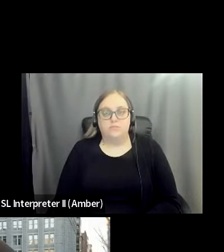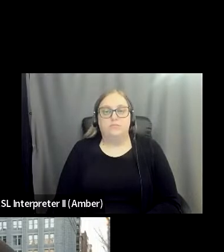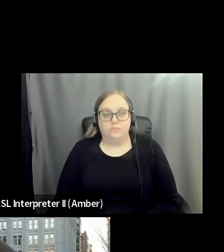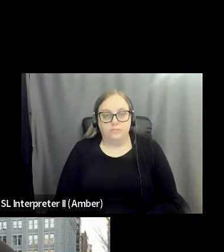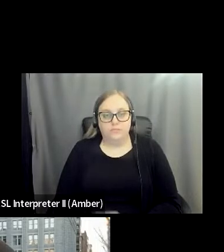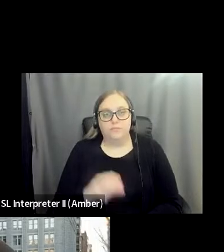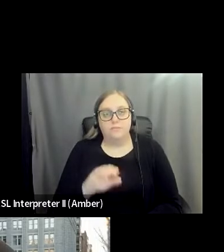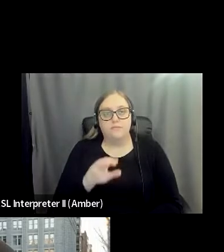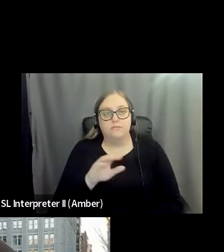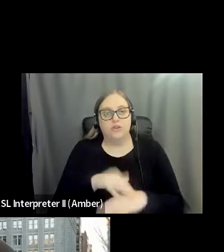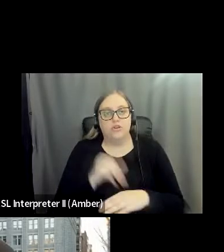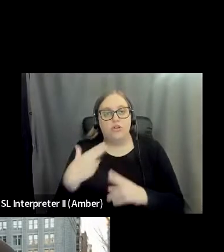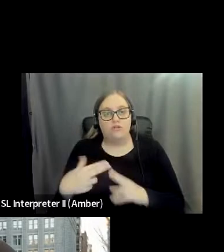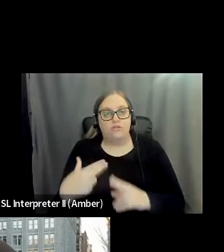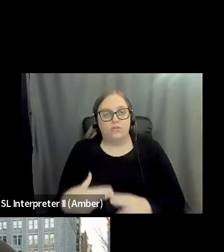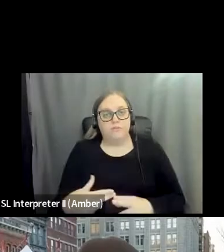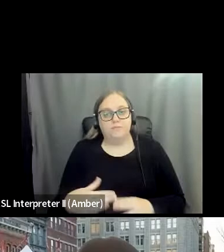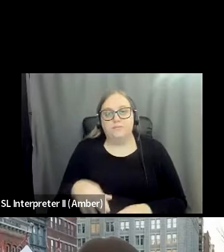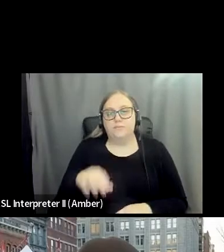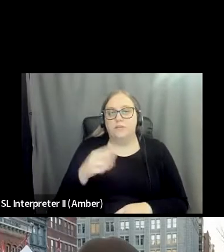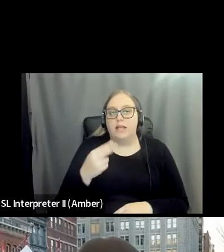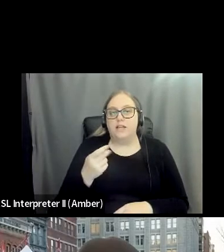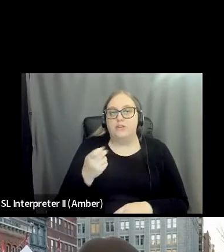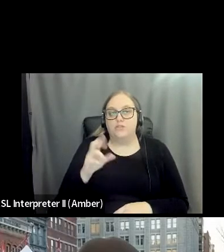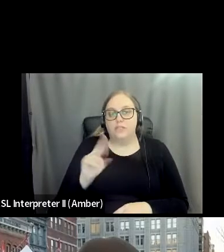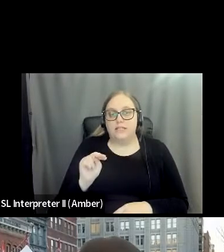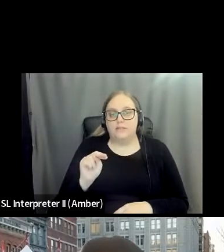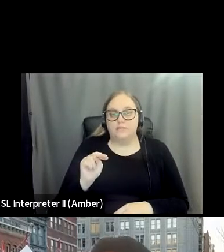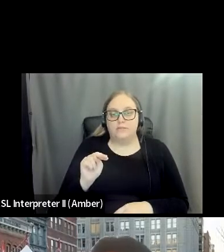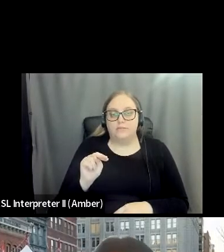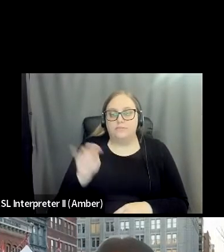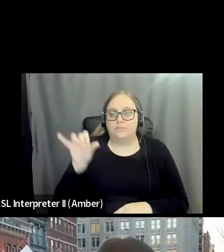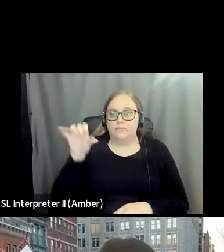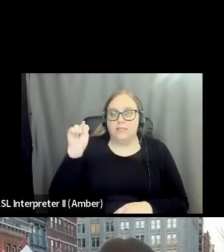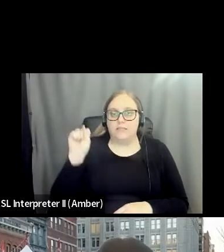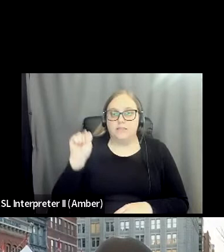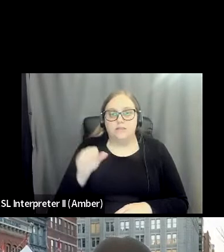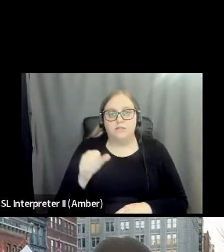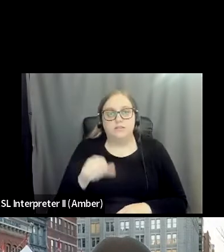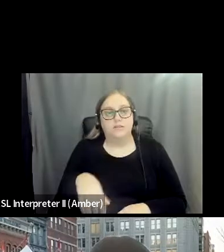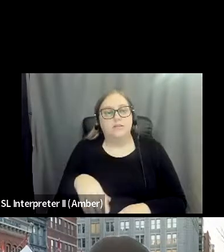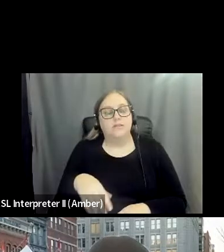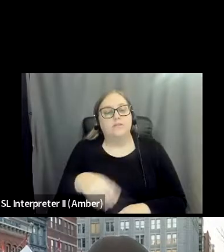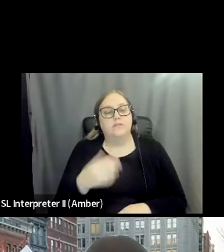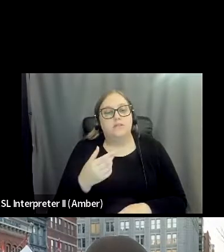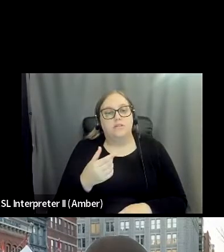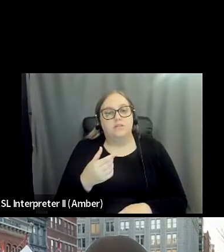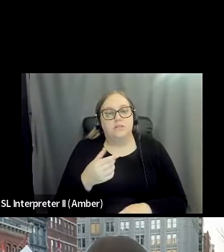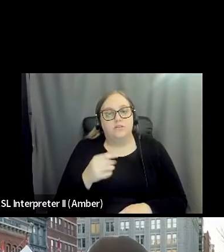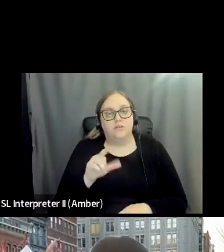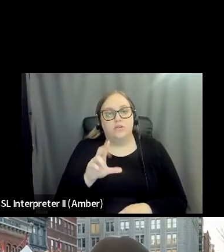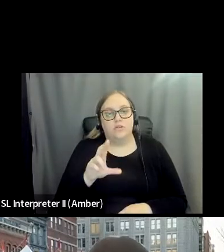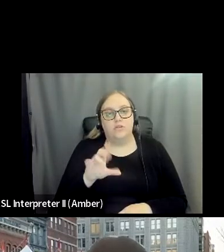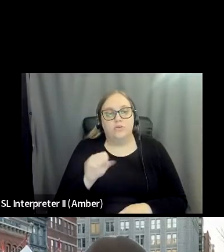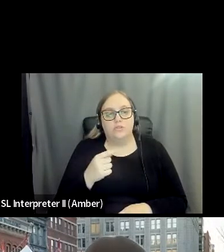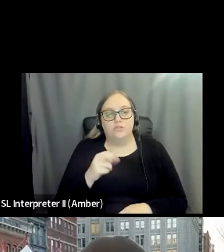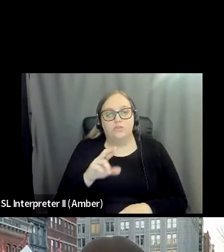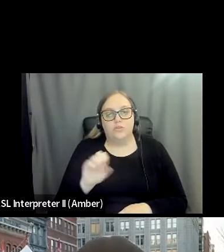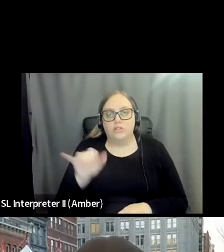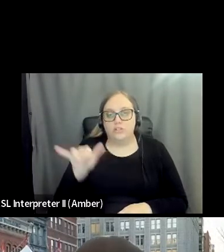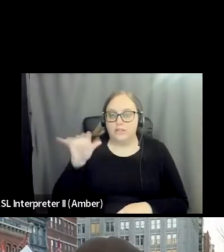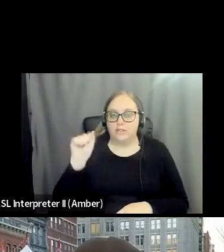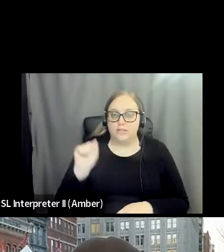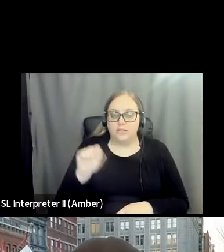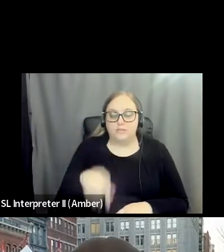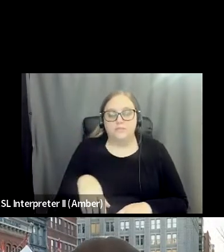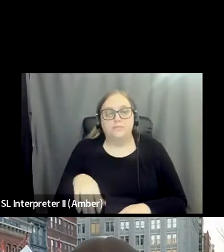Mr. Cash, would you call the roll? Councilmember Henderson. Yes. Councilmember Henderson votes yes. Councilmember Louis George. Yes. Councilmember Louis